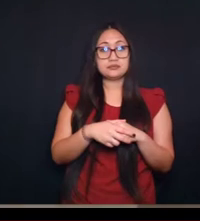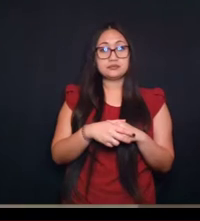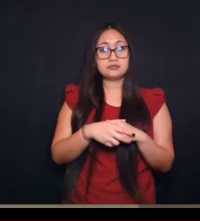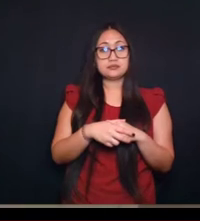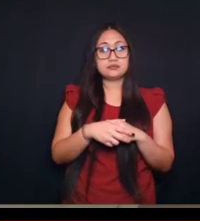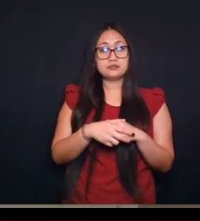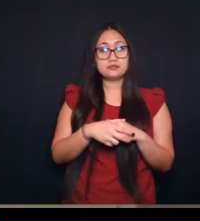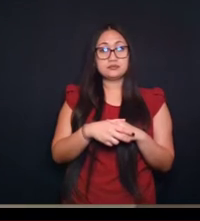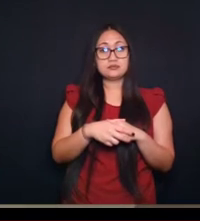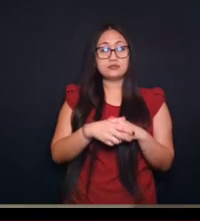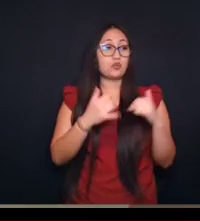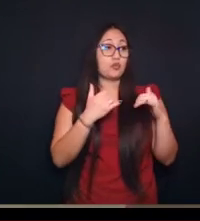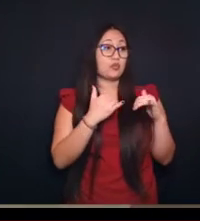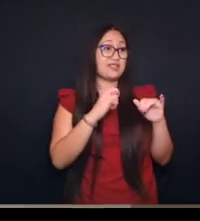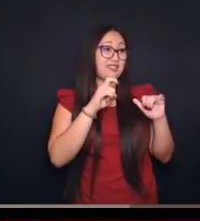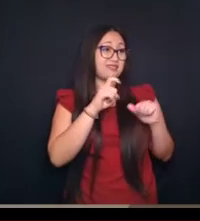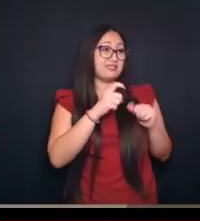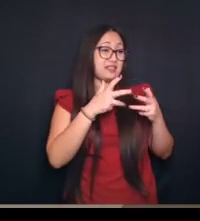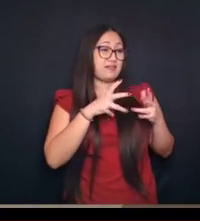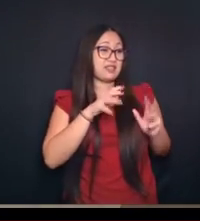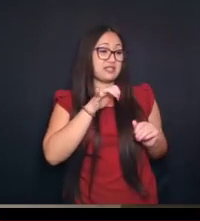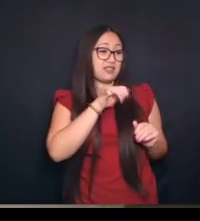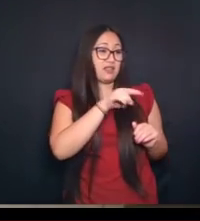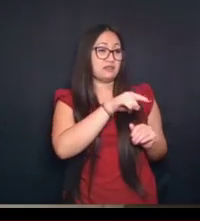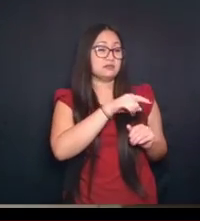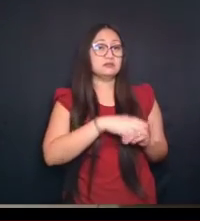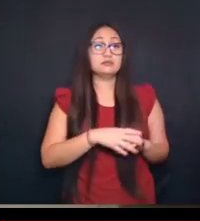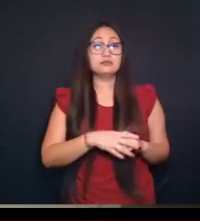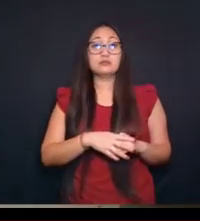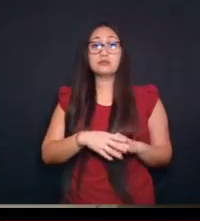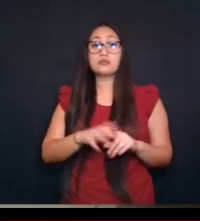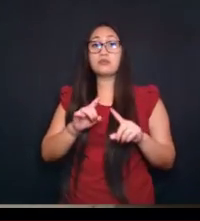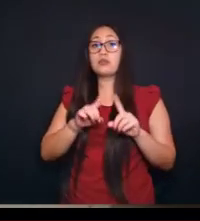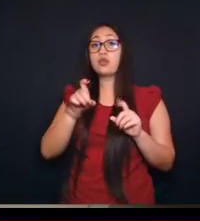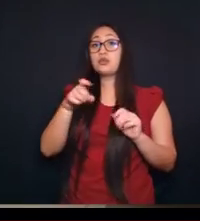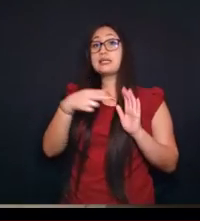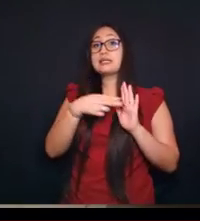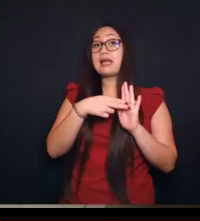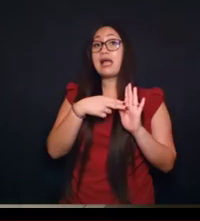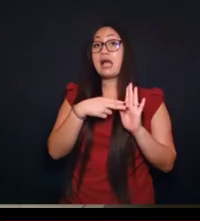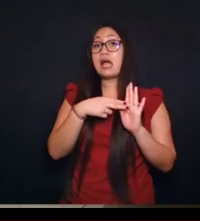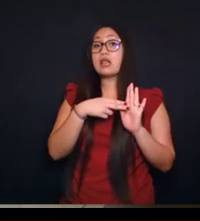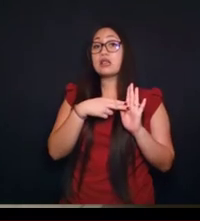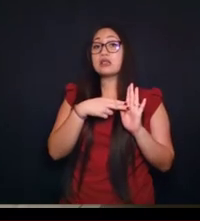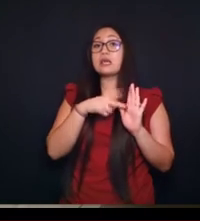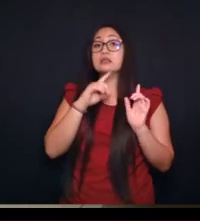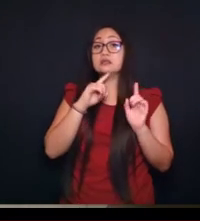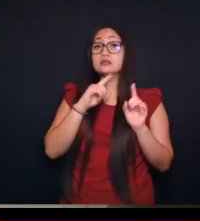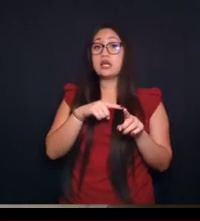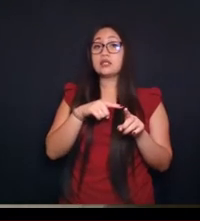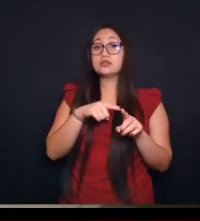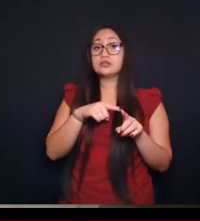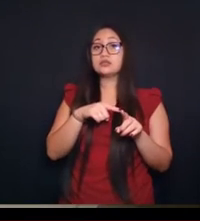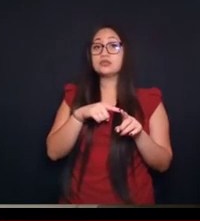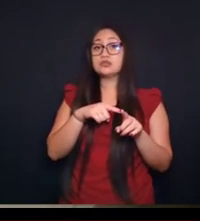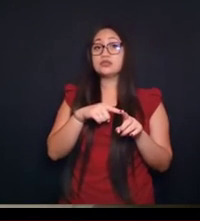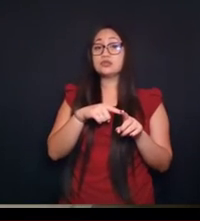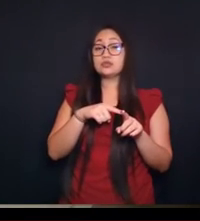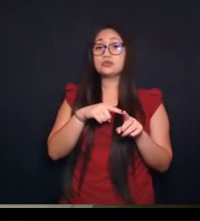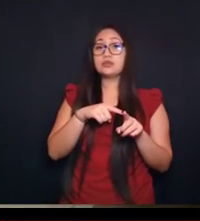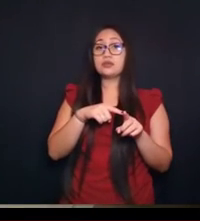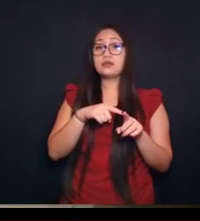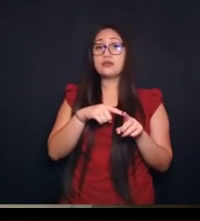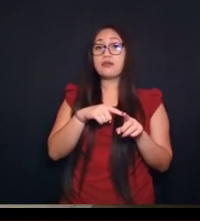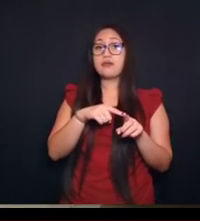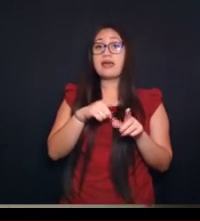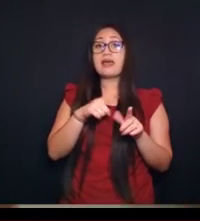don't. No. She only said this column right now. But you'll need to highlight that answer to be able to put a spider there. You'd have to highlight that. Did